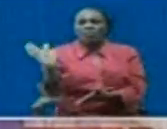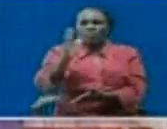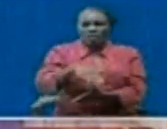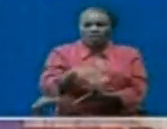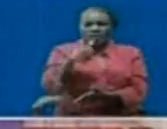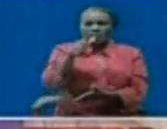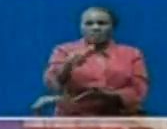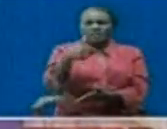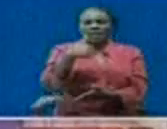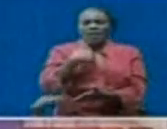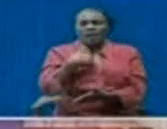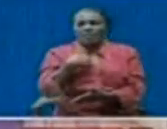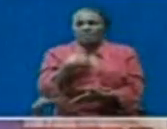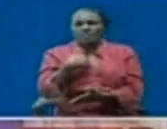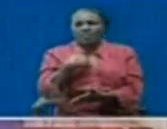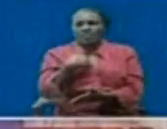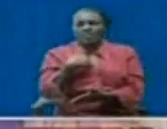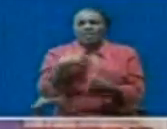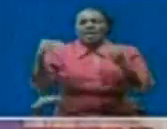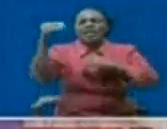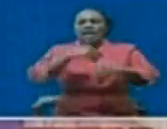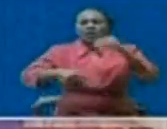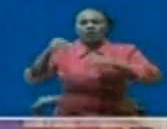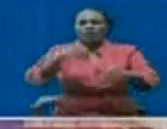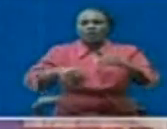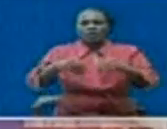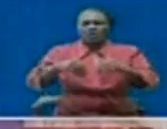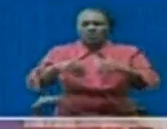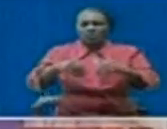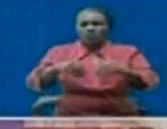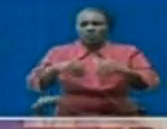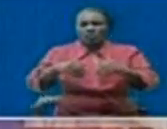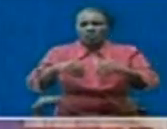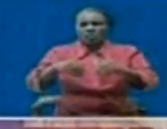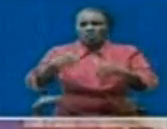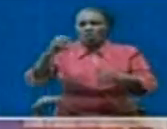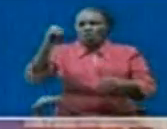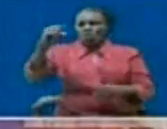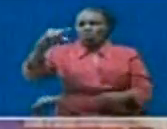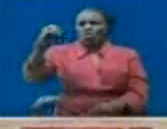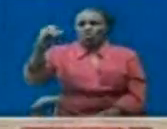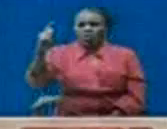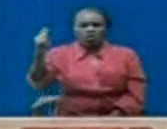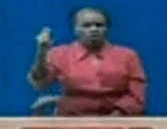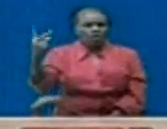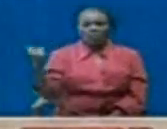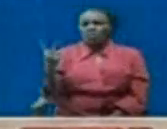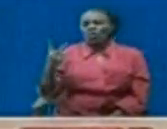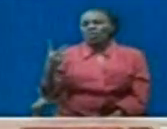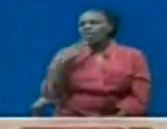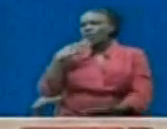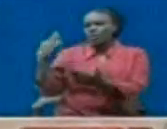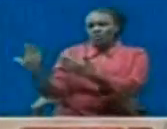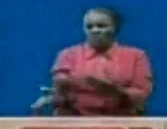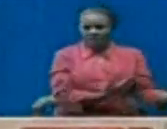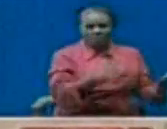a consultant in governance and elections, Gwada Ogot. Gentlemen, welcome to the show.